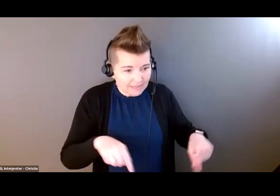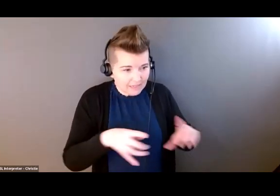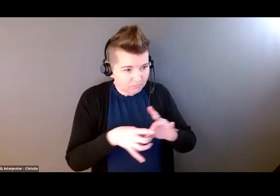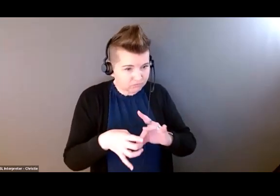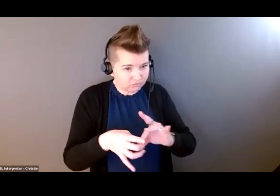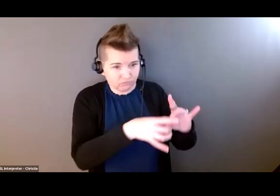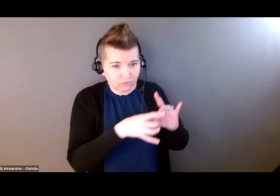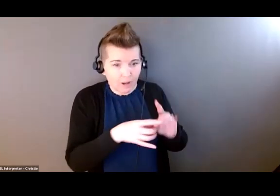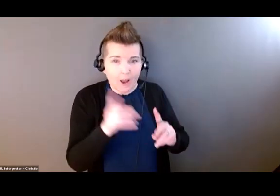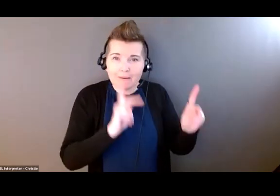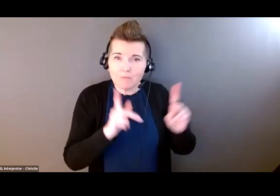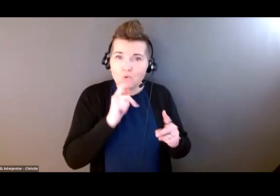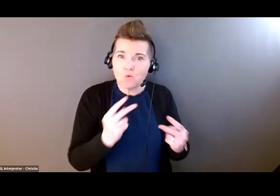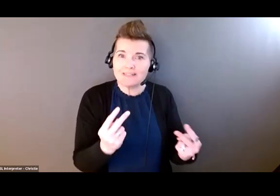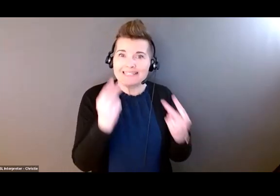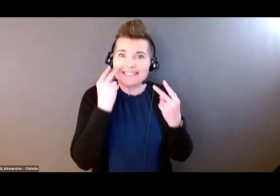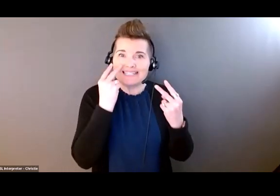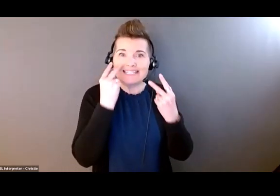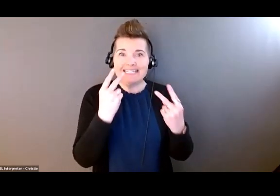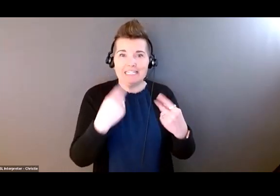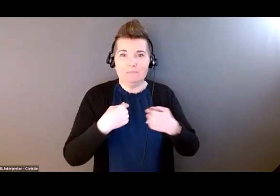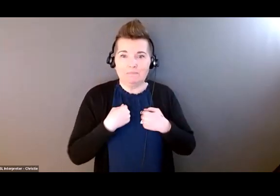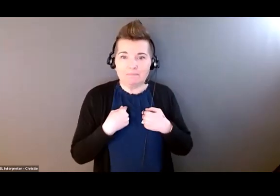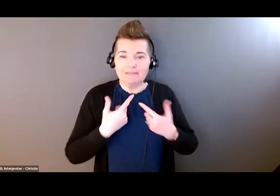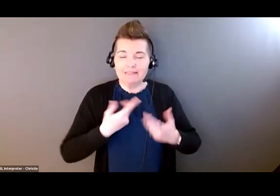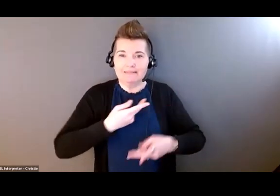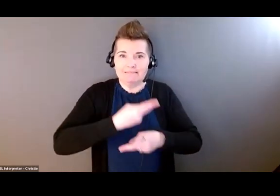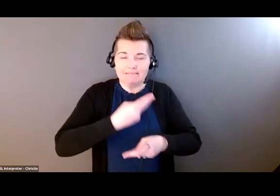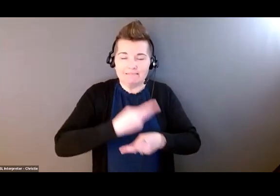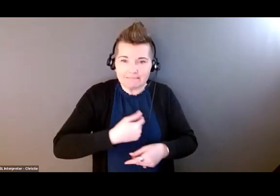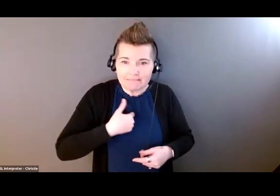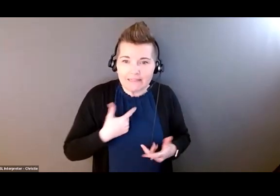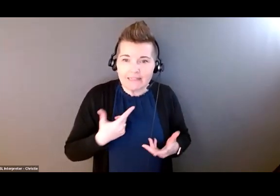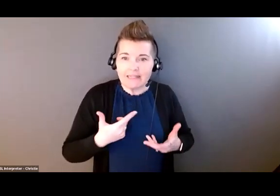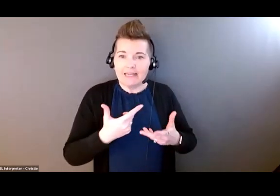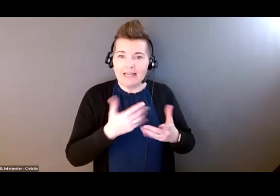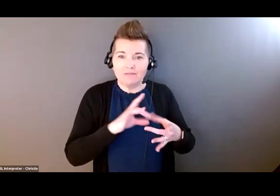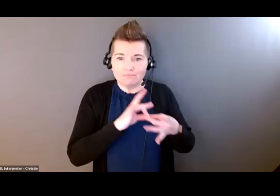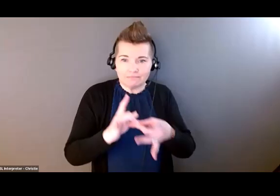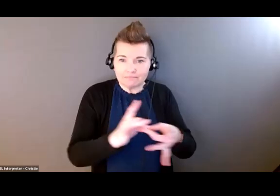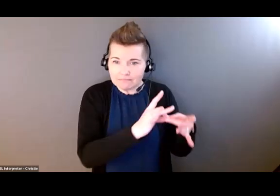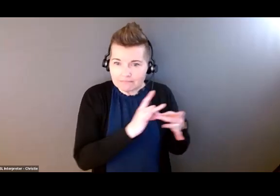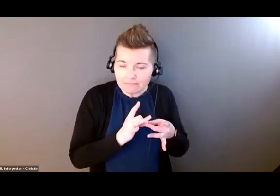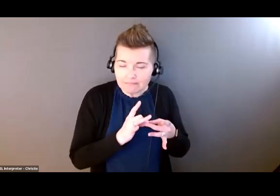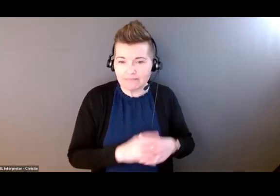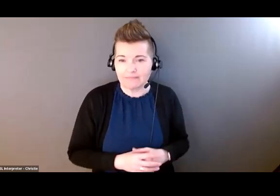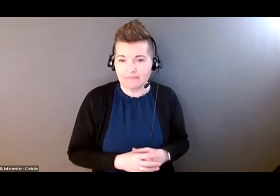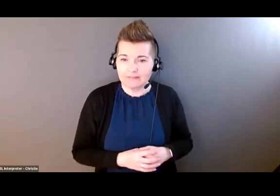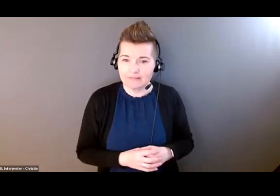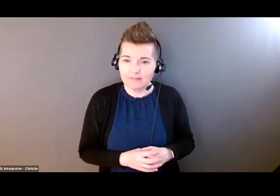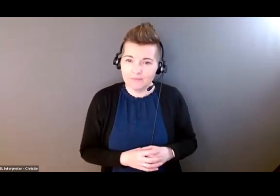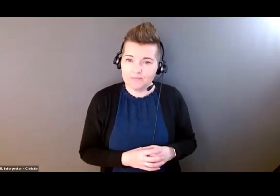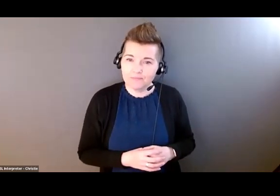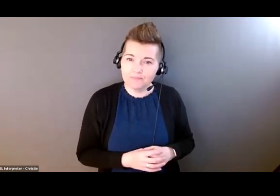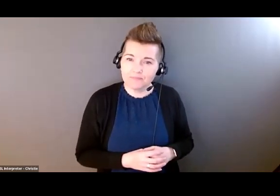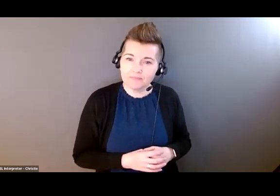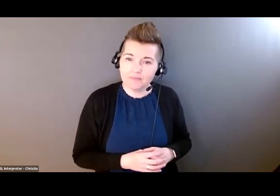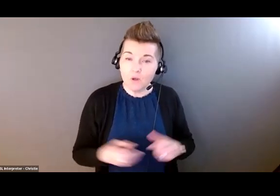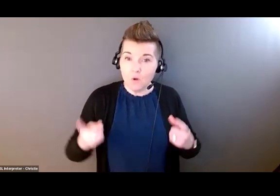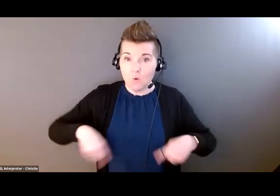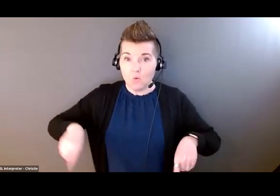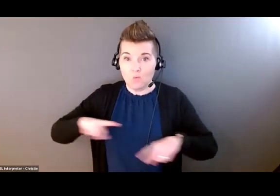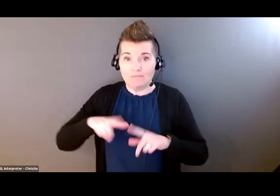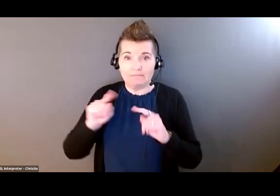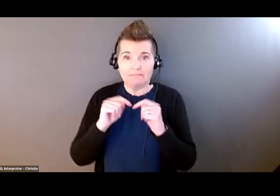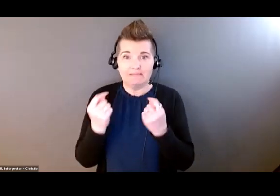really important to bring together people that hear and see you, but also hear and see the people we are caring with